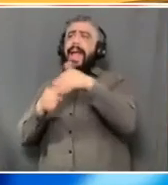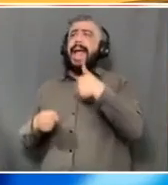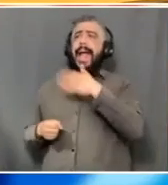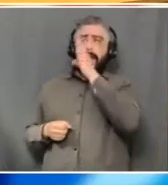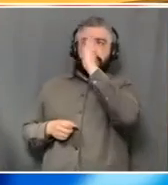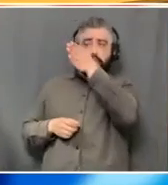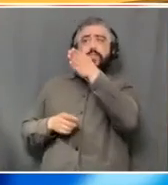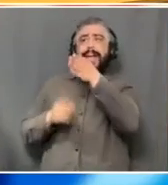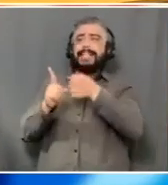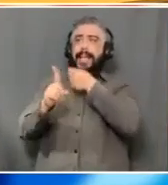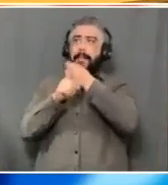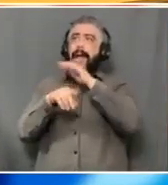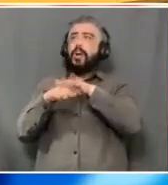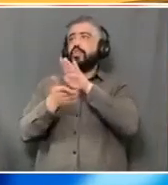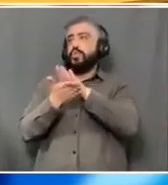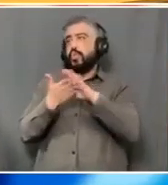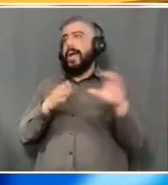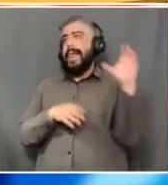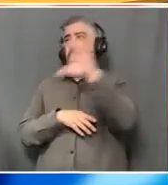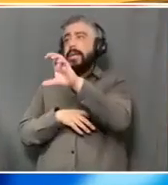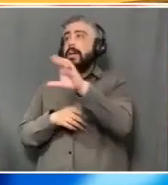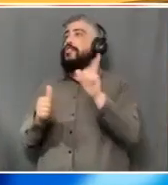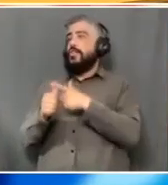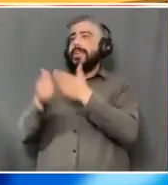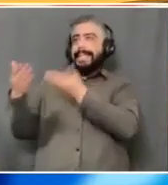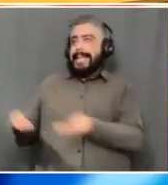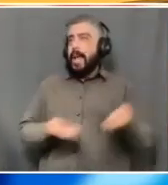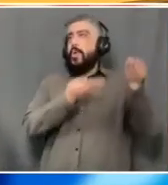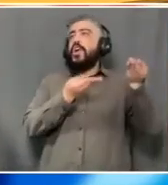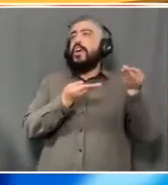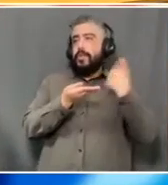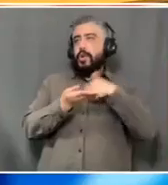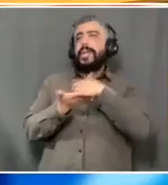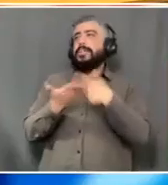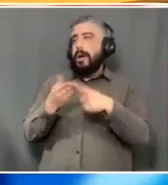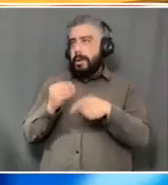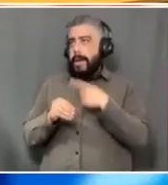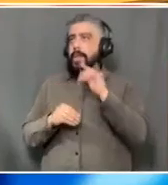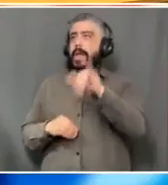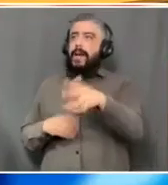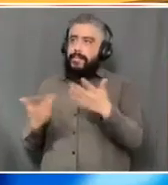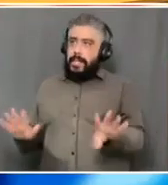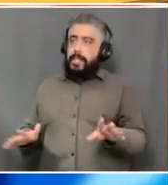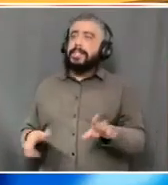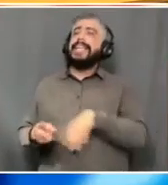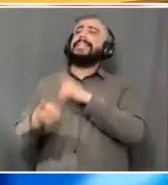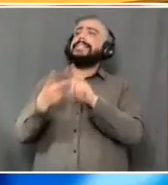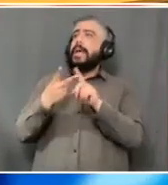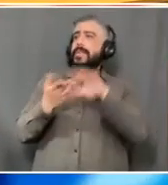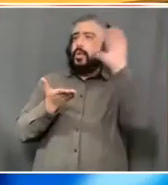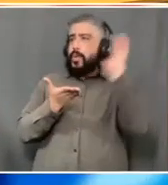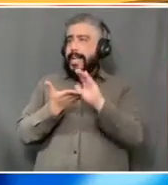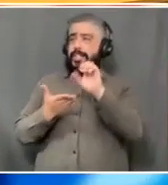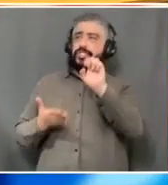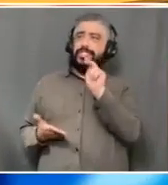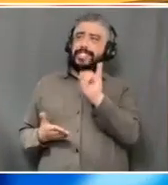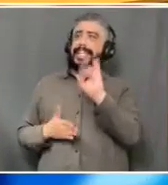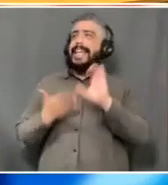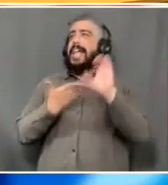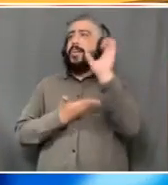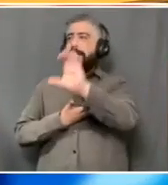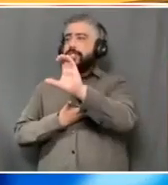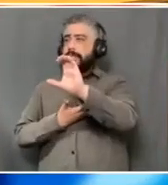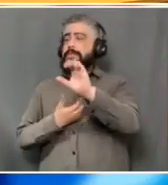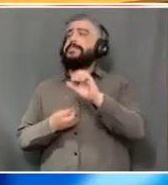on school allocations. The first was the carryover that we've talked a little bit about, and the second was the reduction in the SENI allocation.